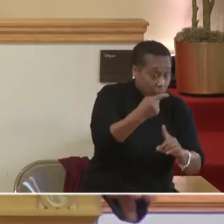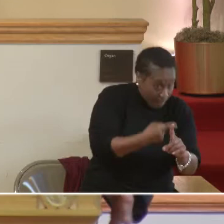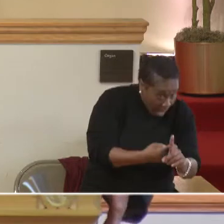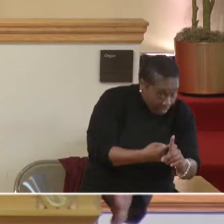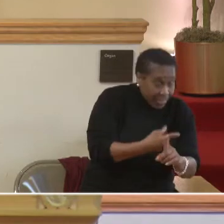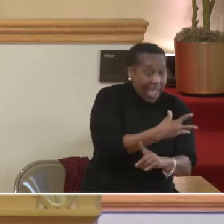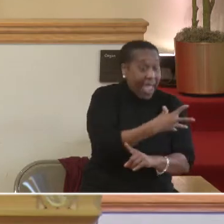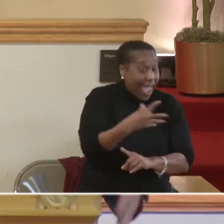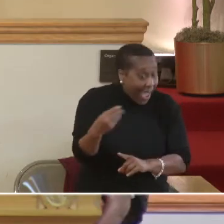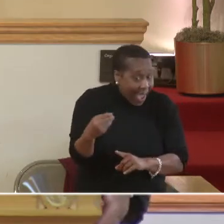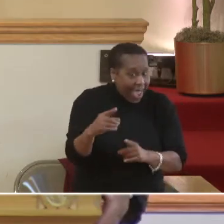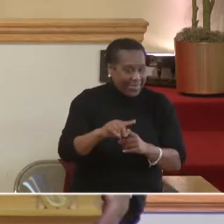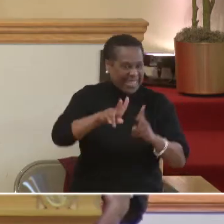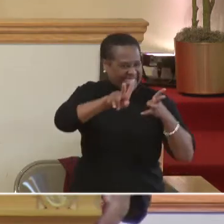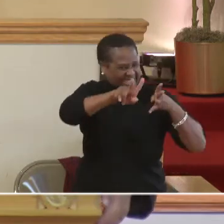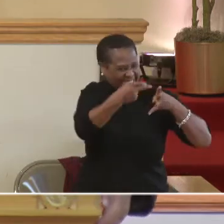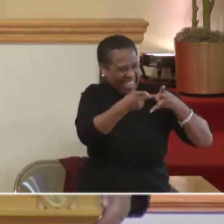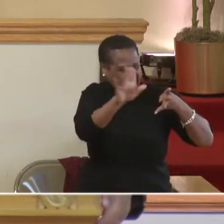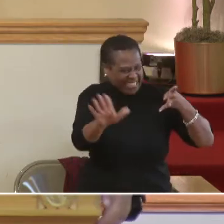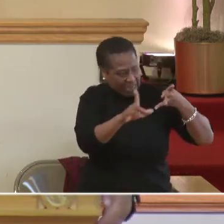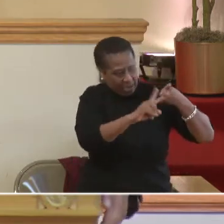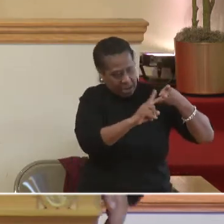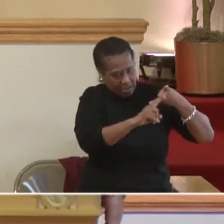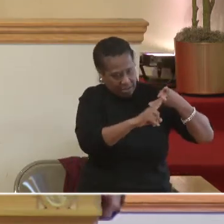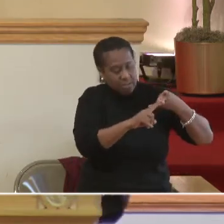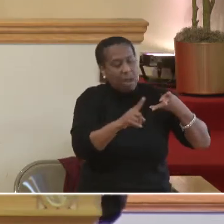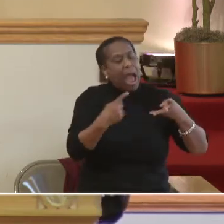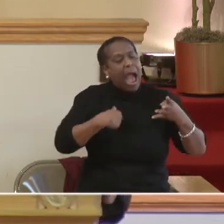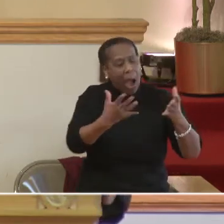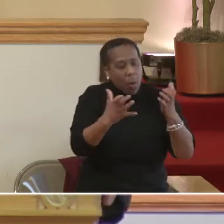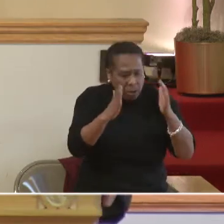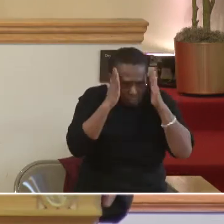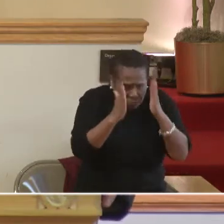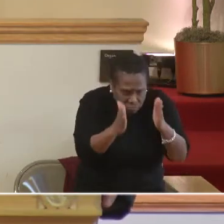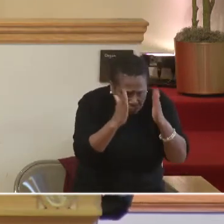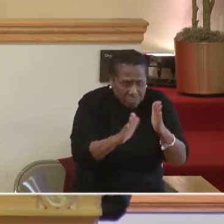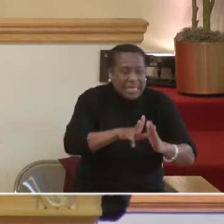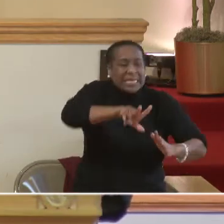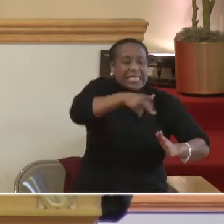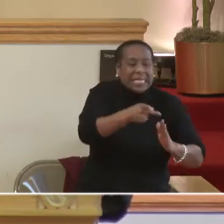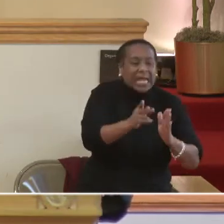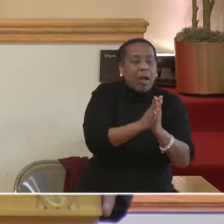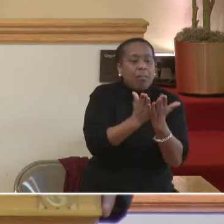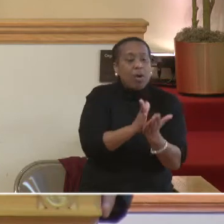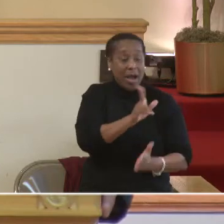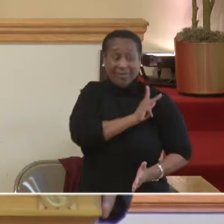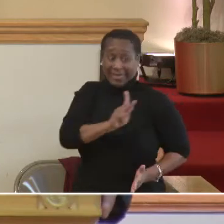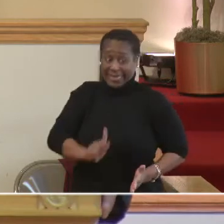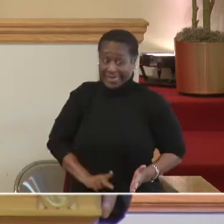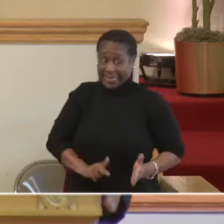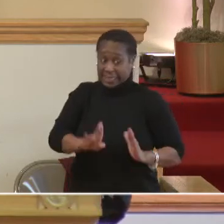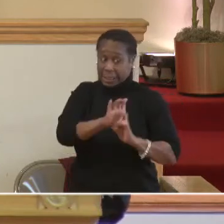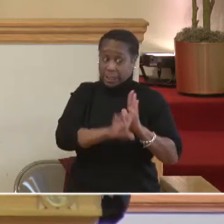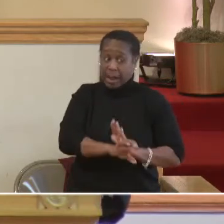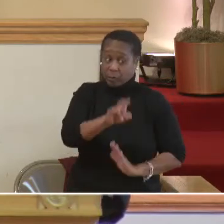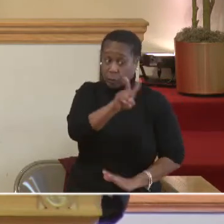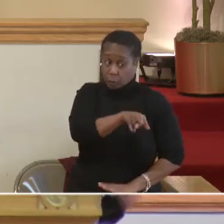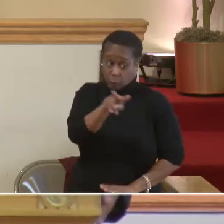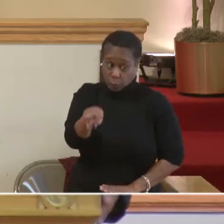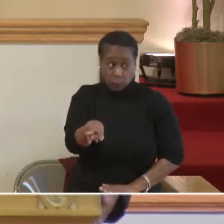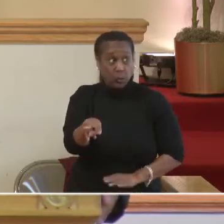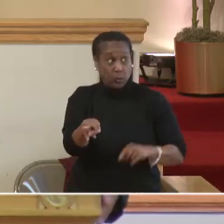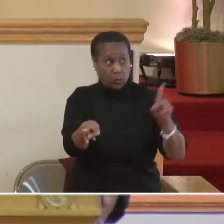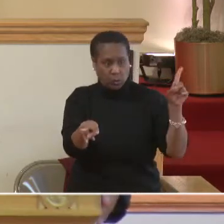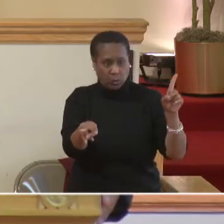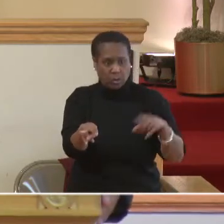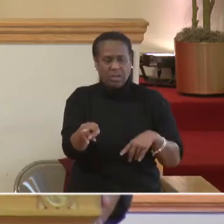and the second Sunday, I want to attract your attention to the second book of Kings, chapter 22. And I lift